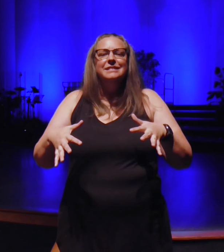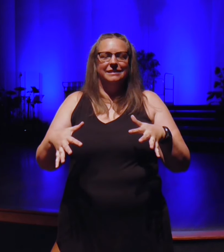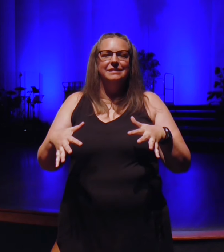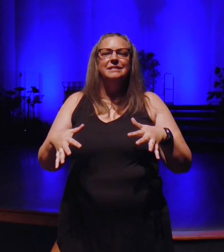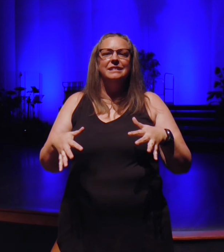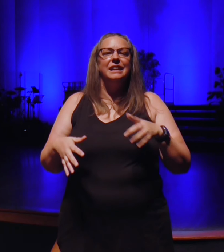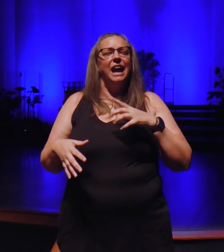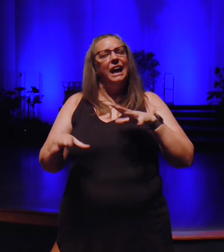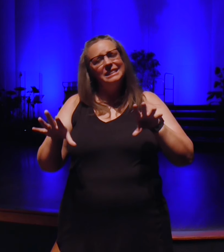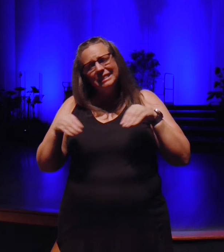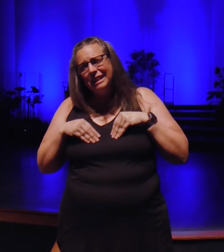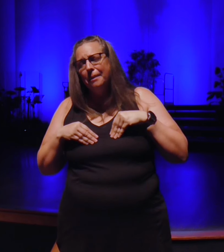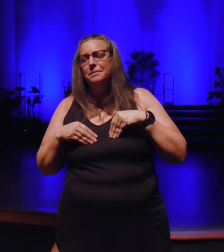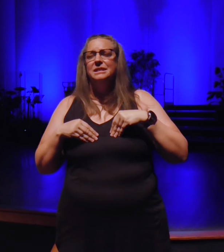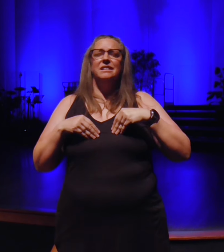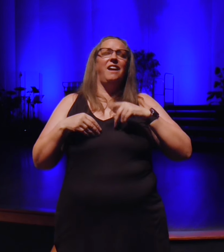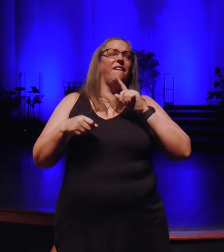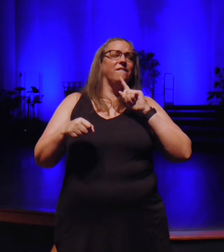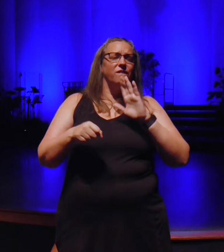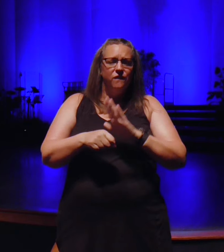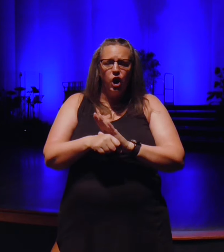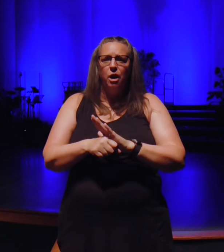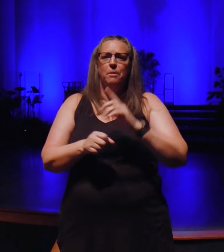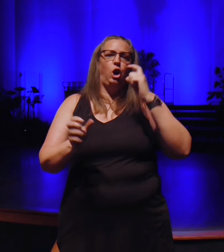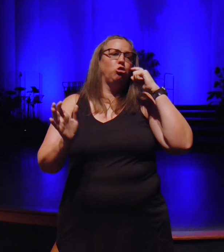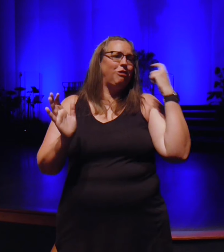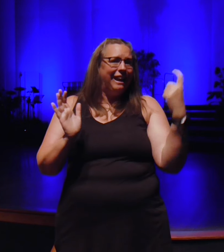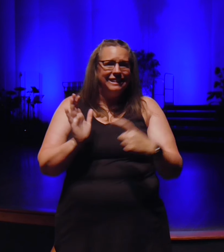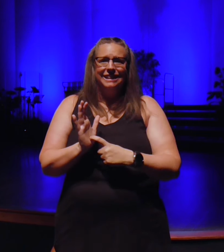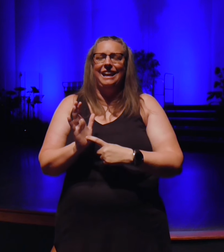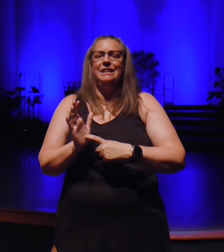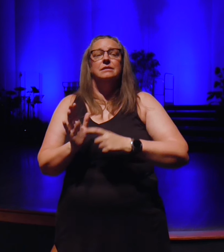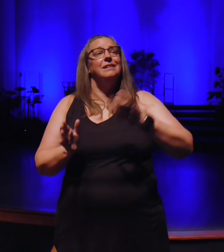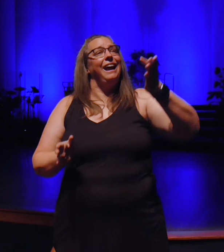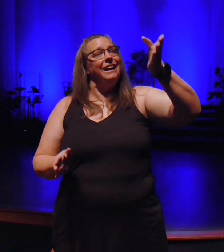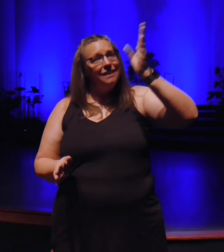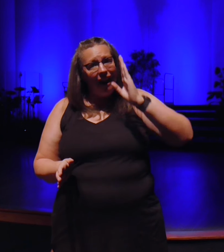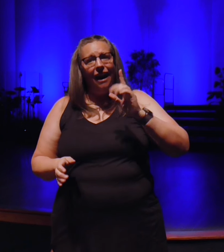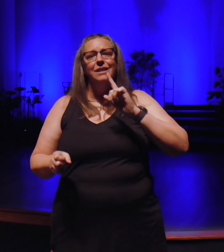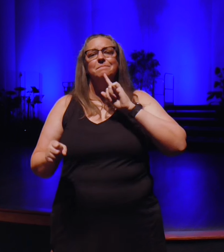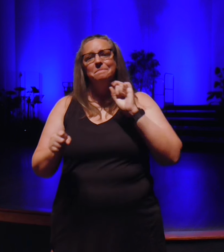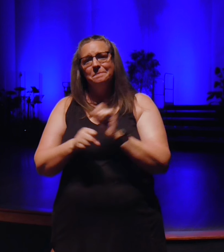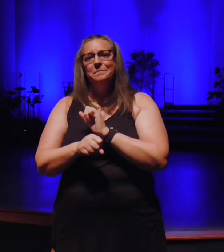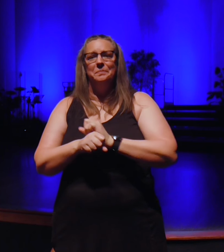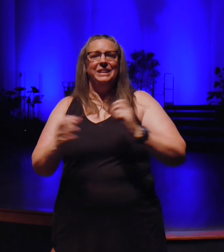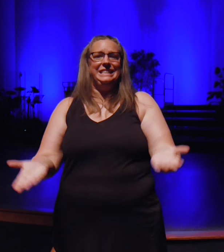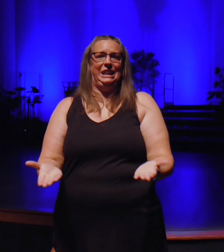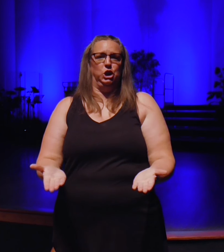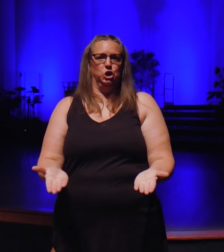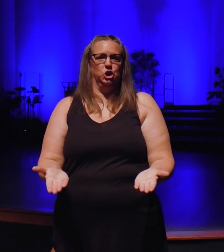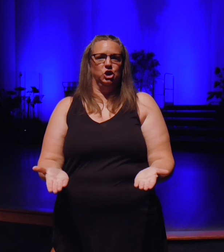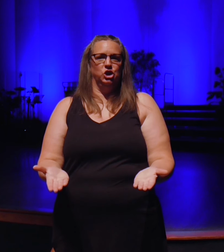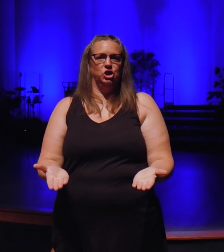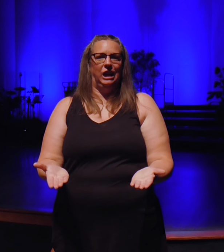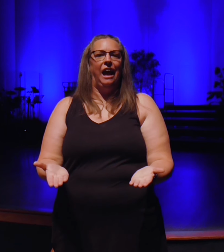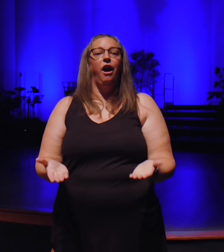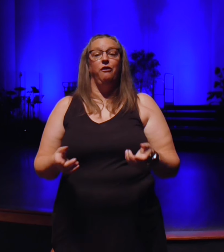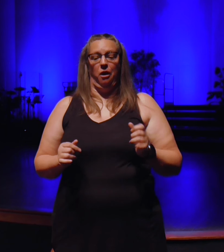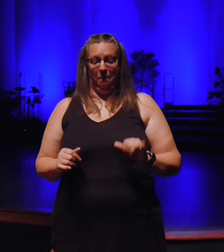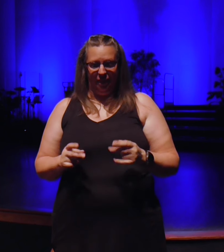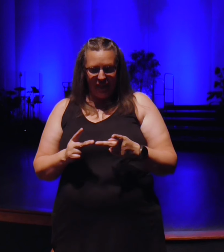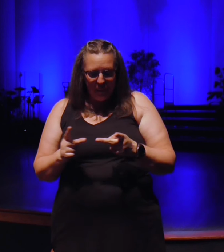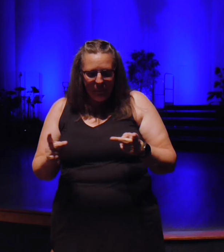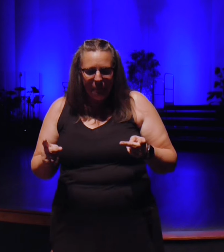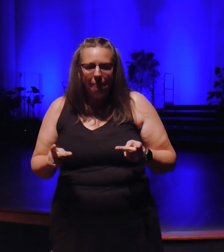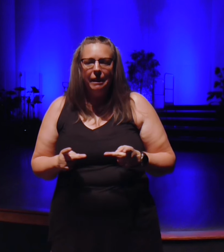we affirm, we recognize that God is here now. And it is from that place, just